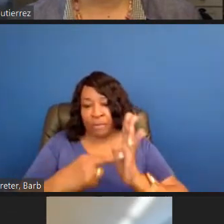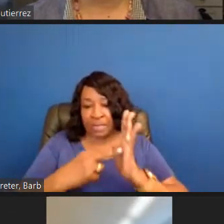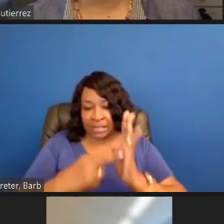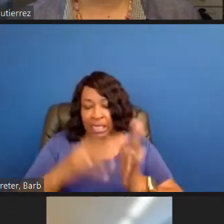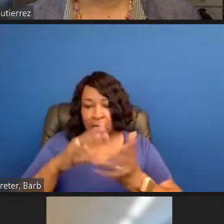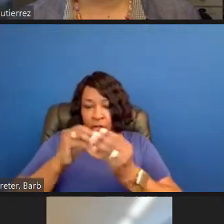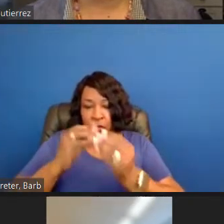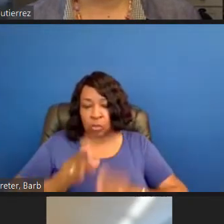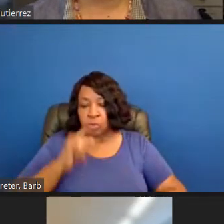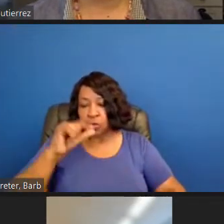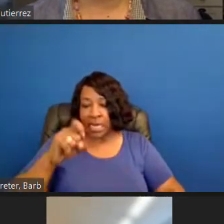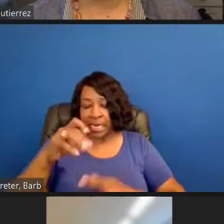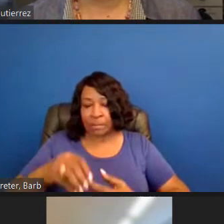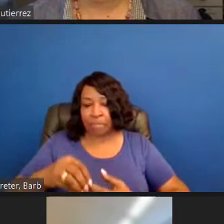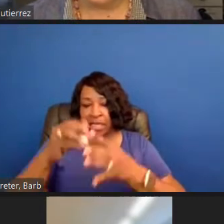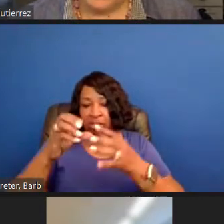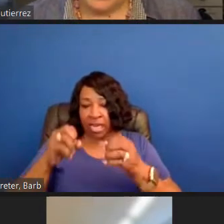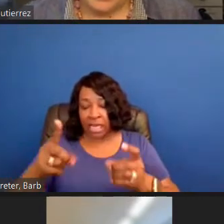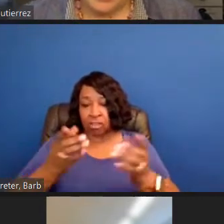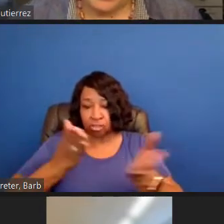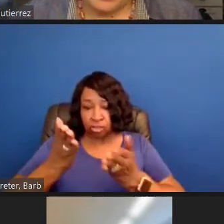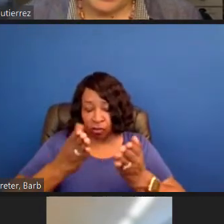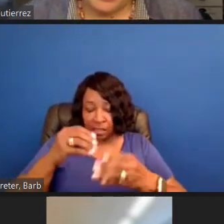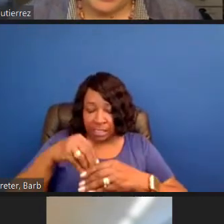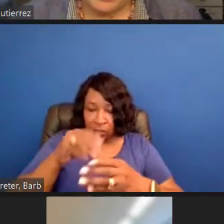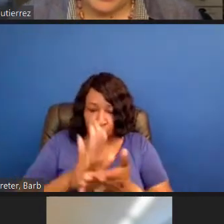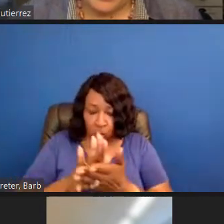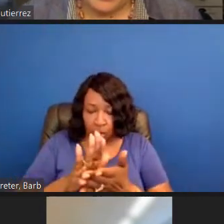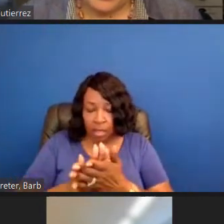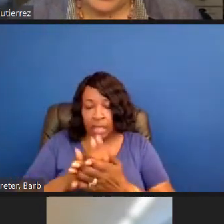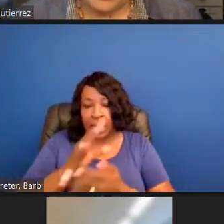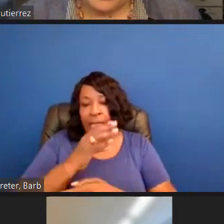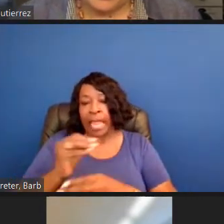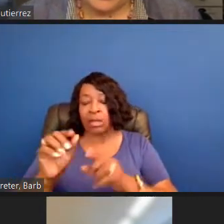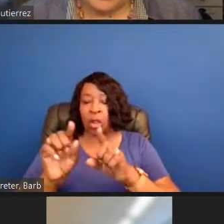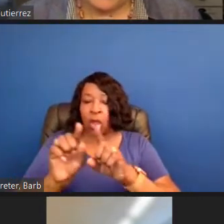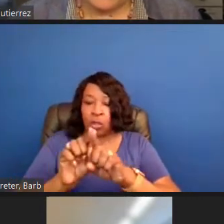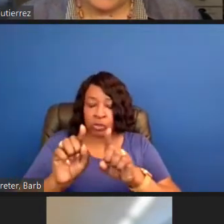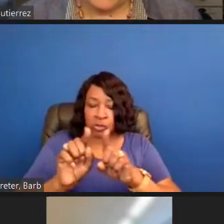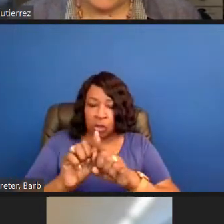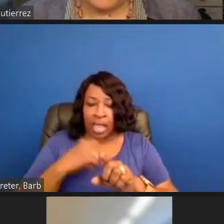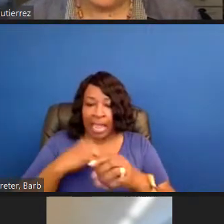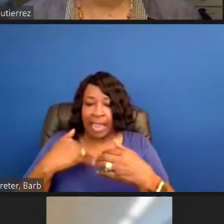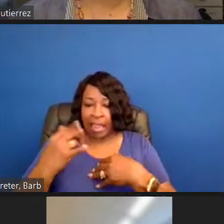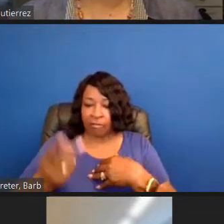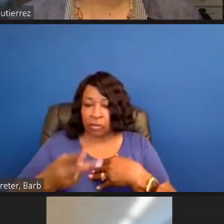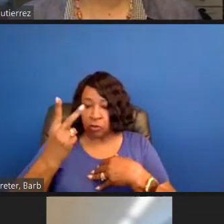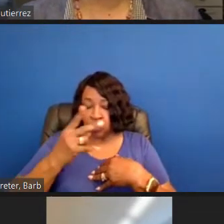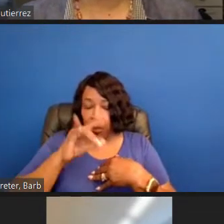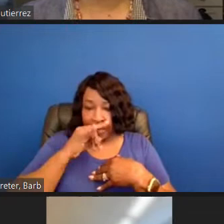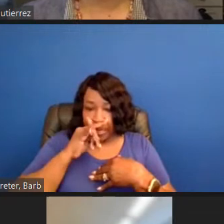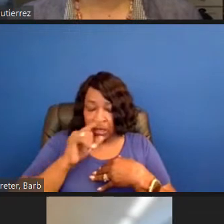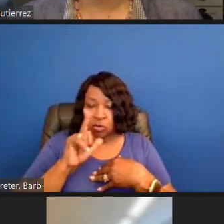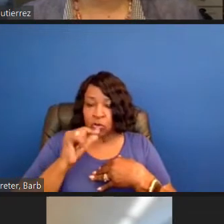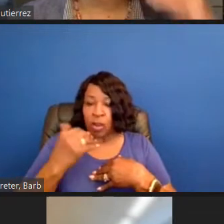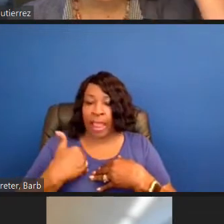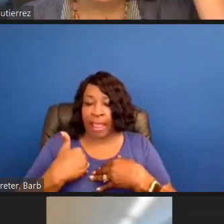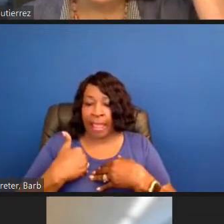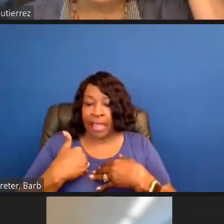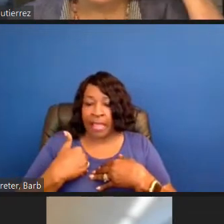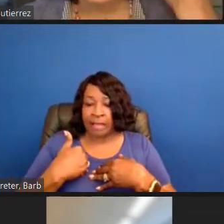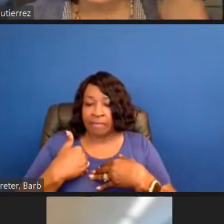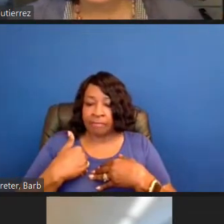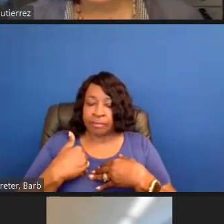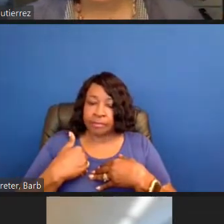who need special education services in schools. And also I have 2 kids who have very